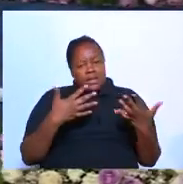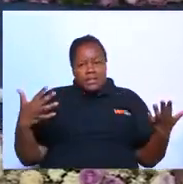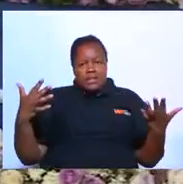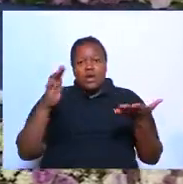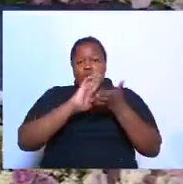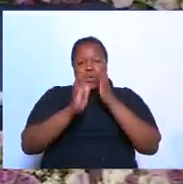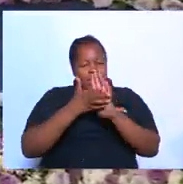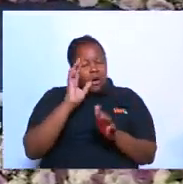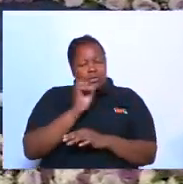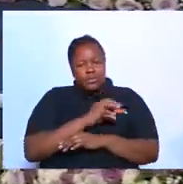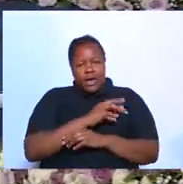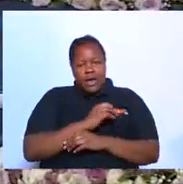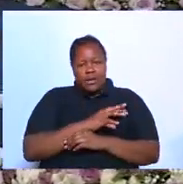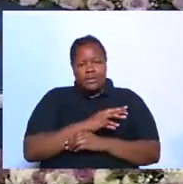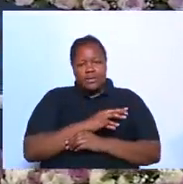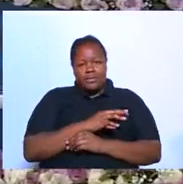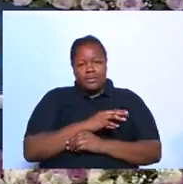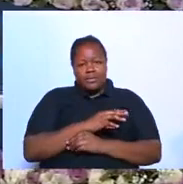without fear